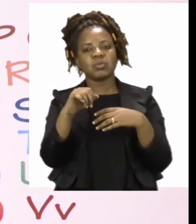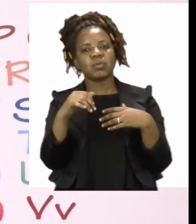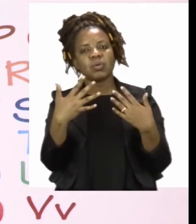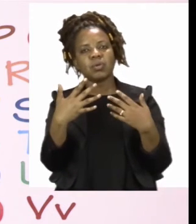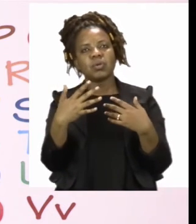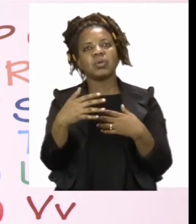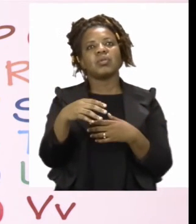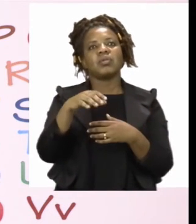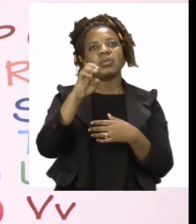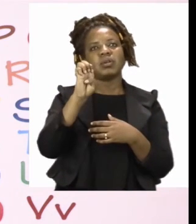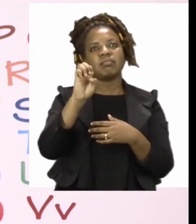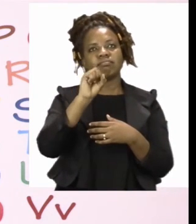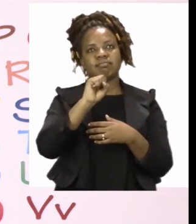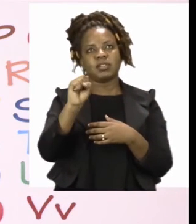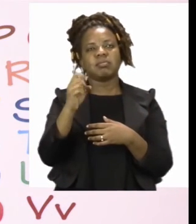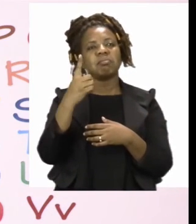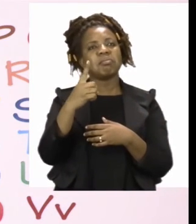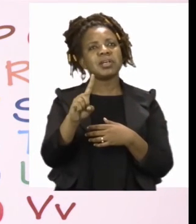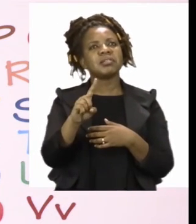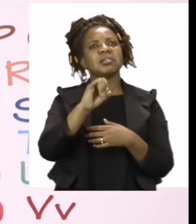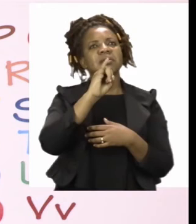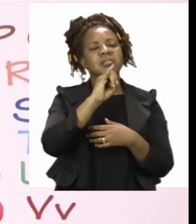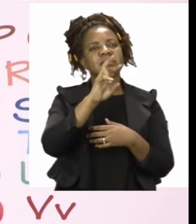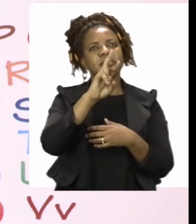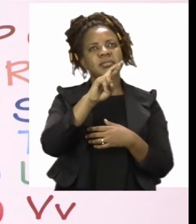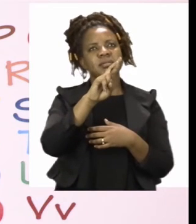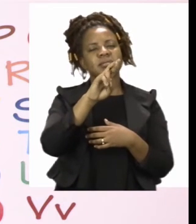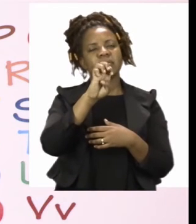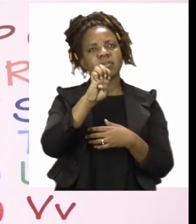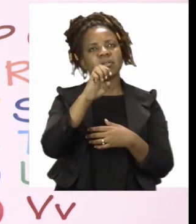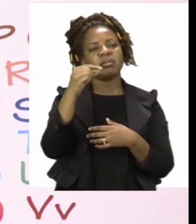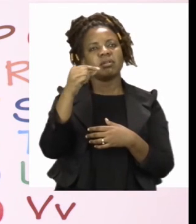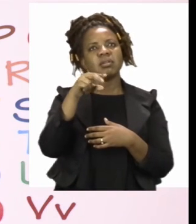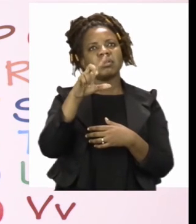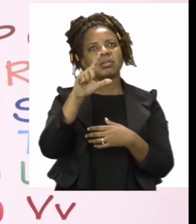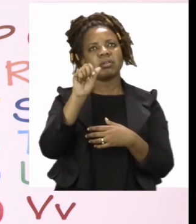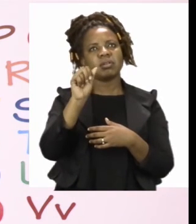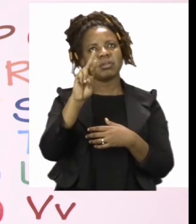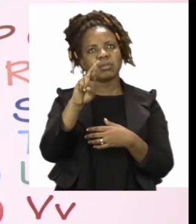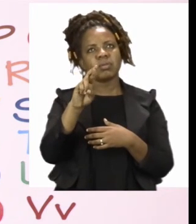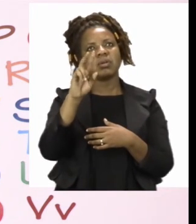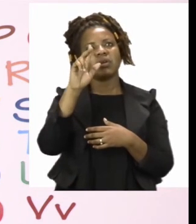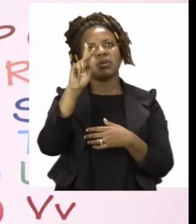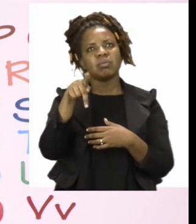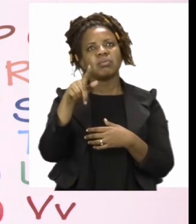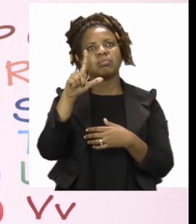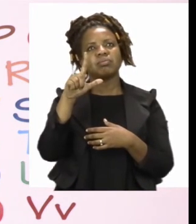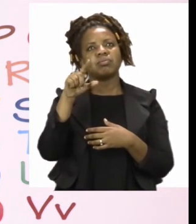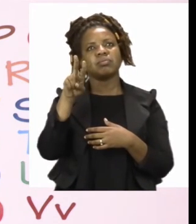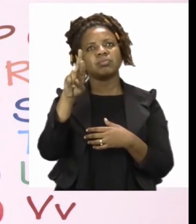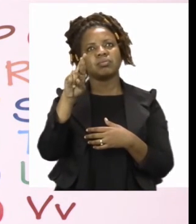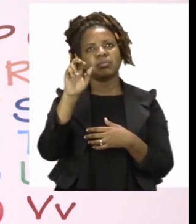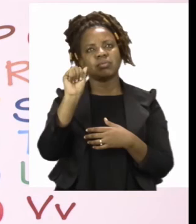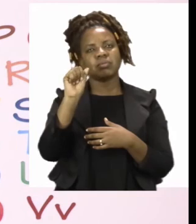no actual pattern. So we are now going to do irregular plural nouns.